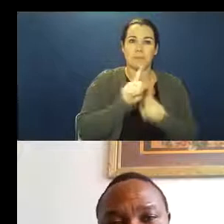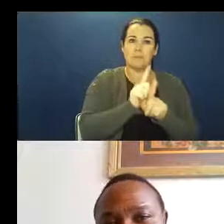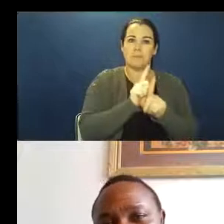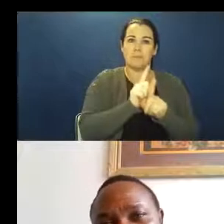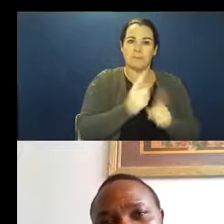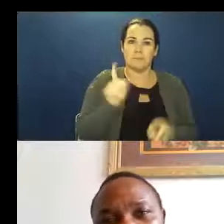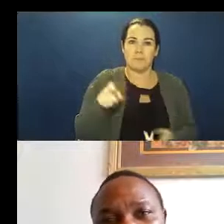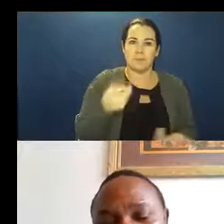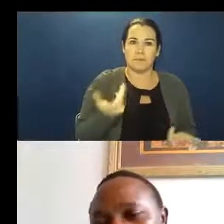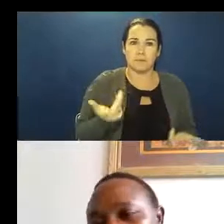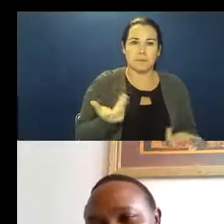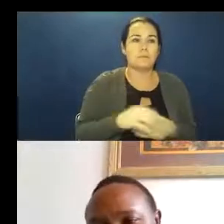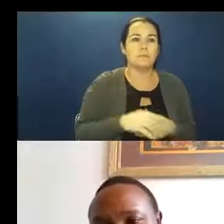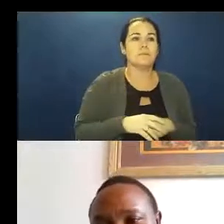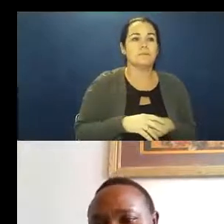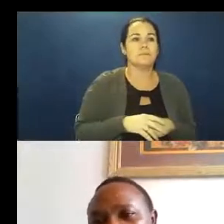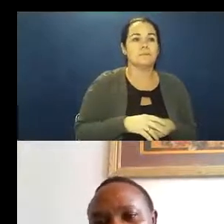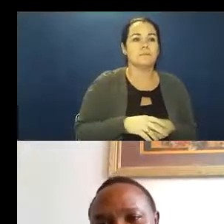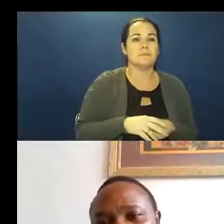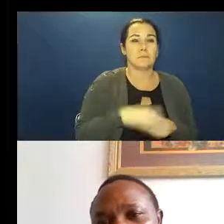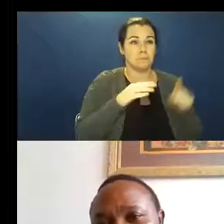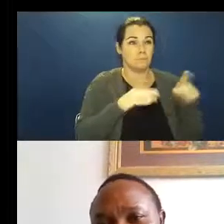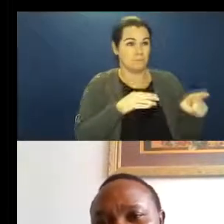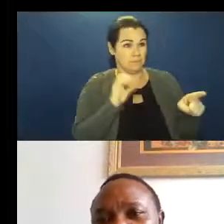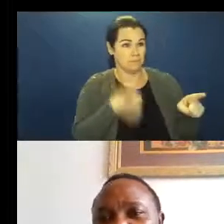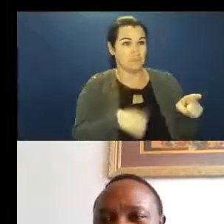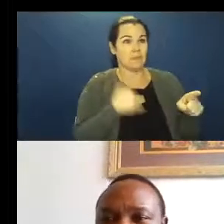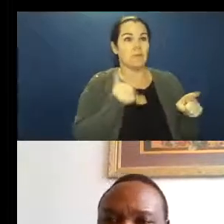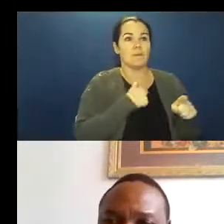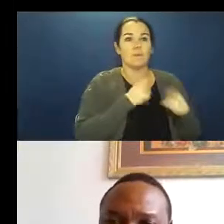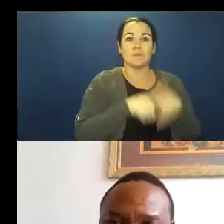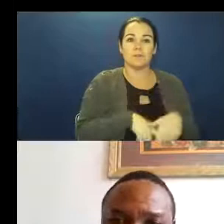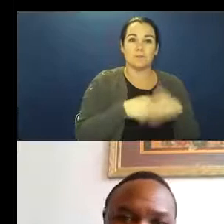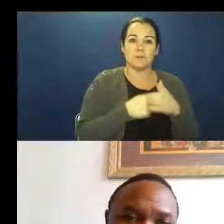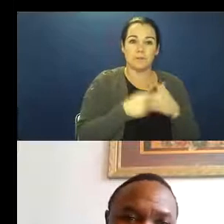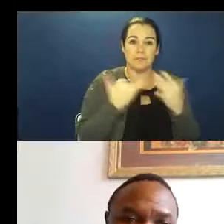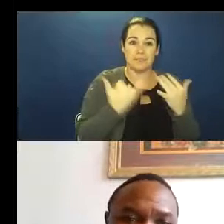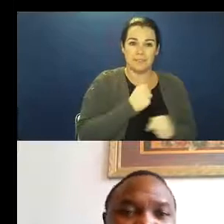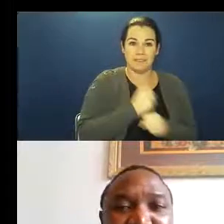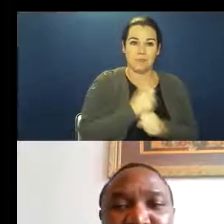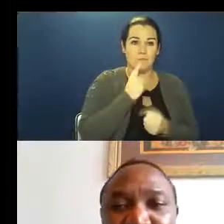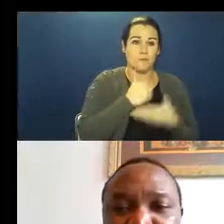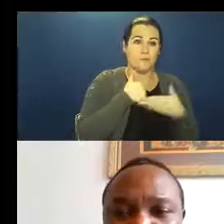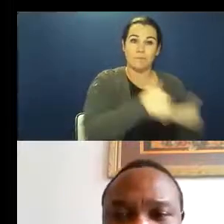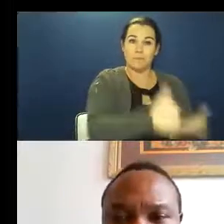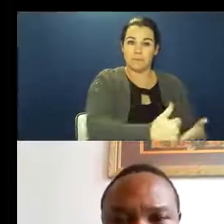for this particular model is that we realize that starting earlier in terms of intervention, providing